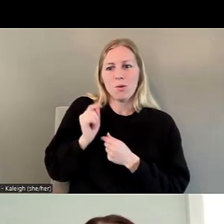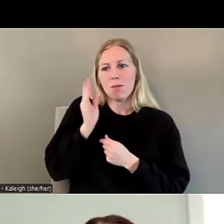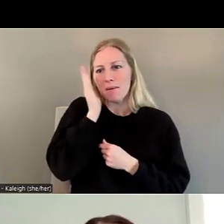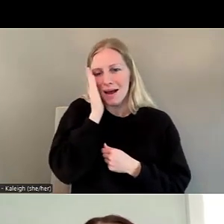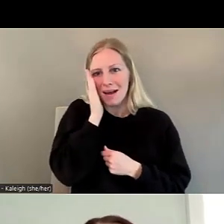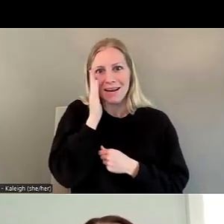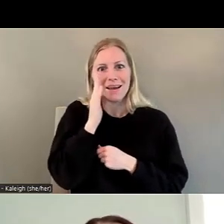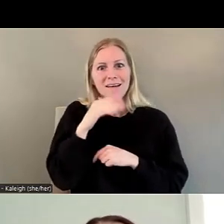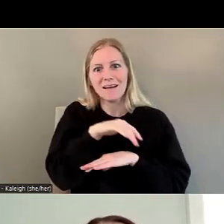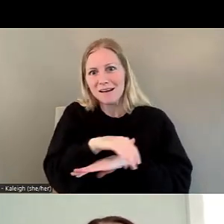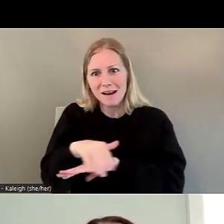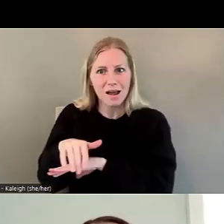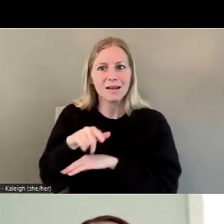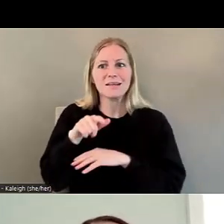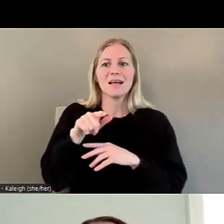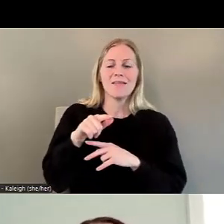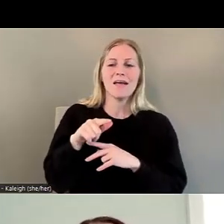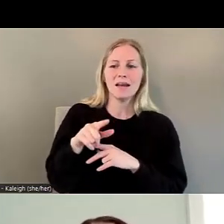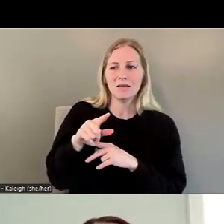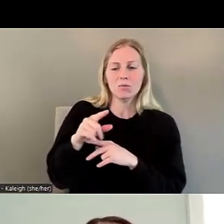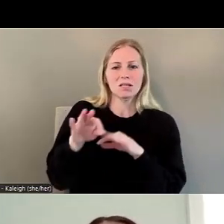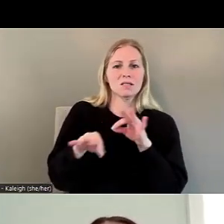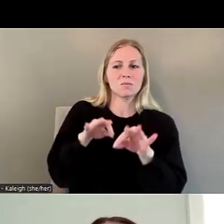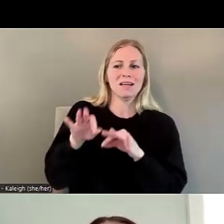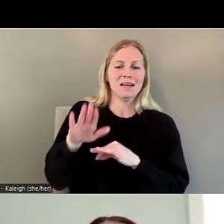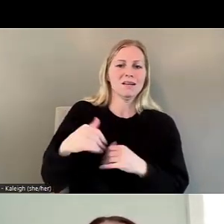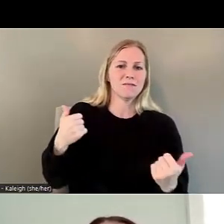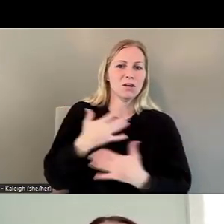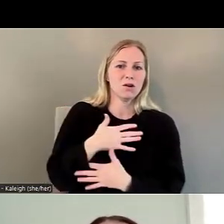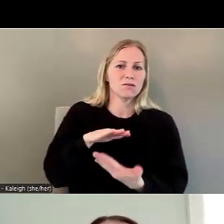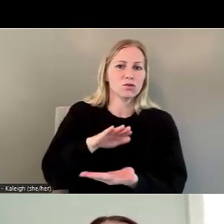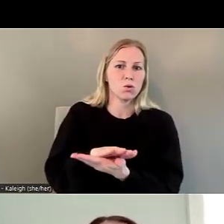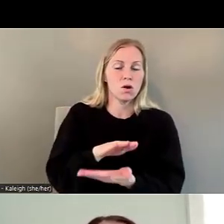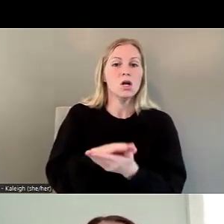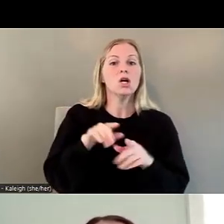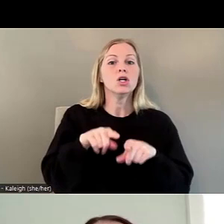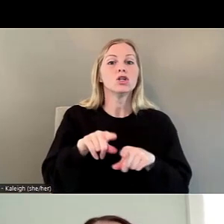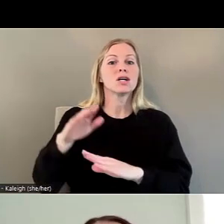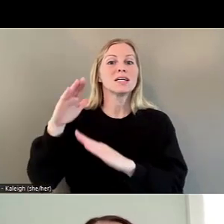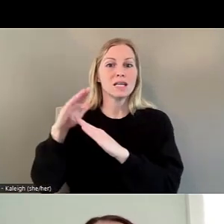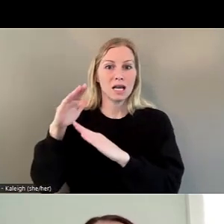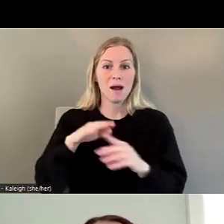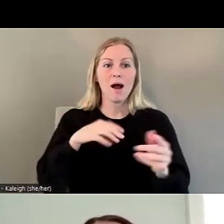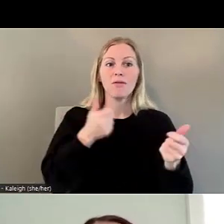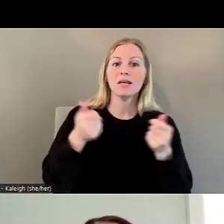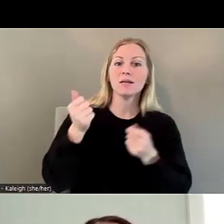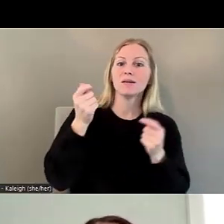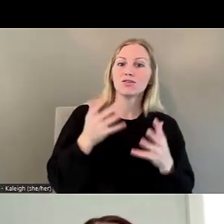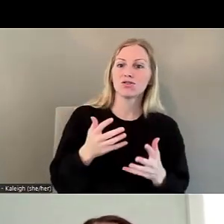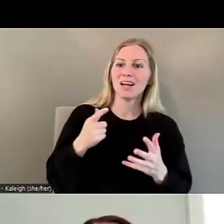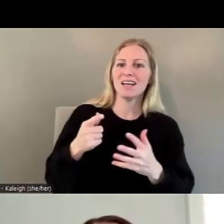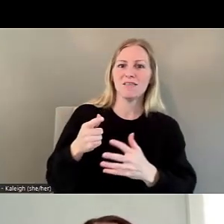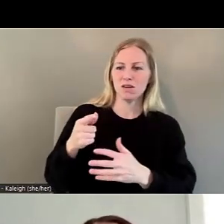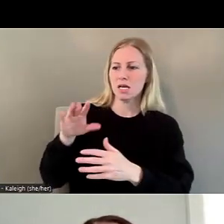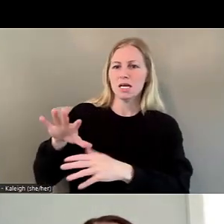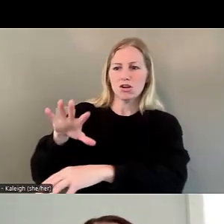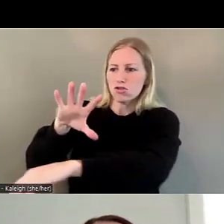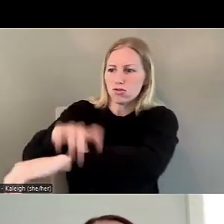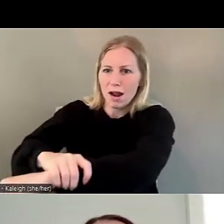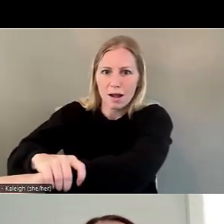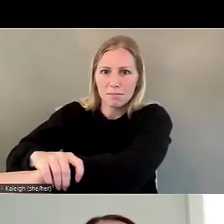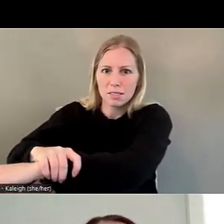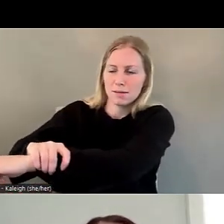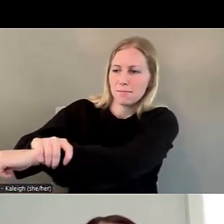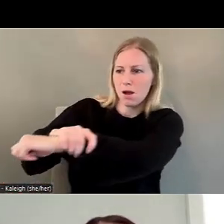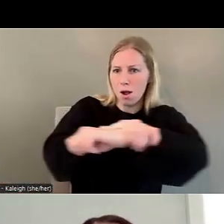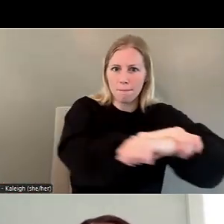school. During one of those timeouts, the administrator had grabbed Cole's arm to pull him where he wanted him to go. Cole acted out the